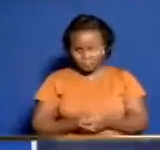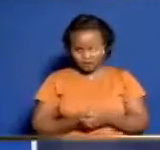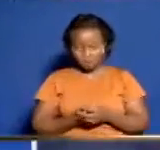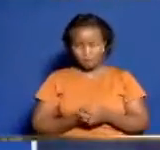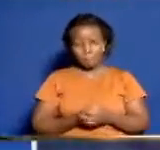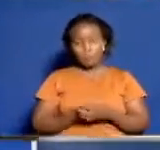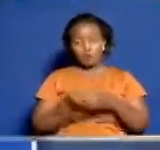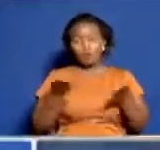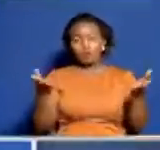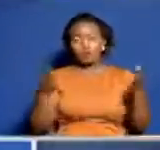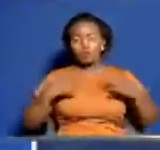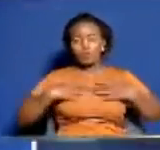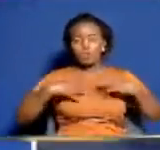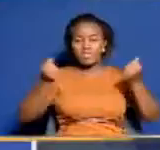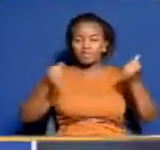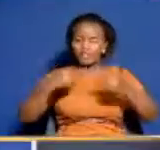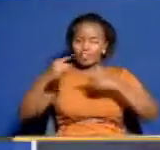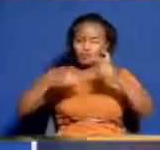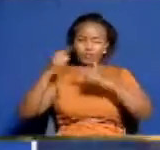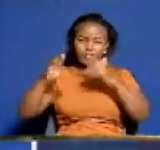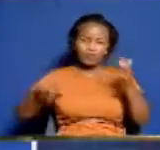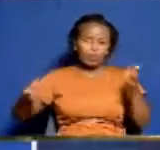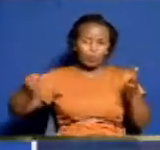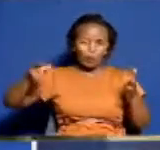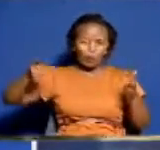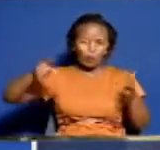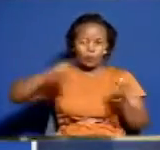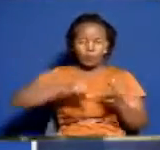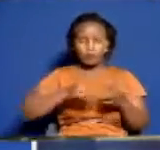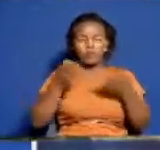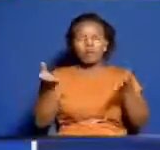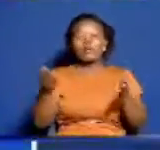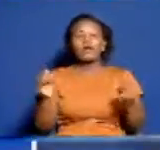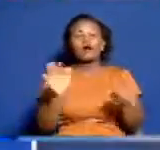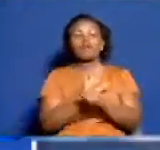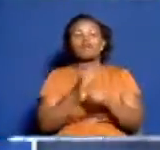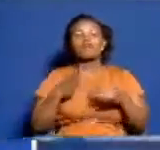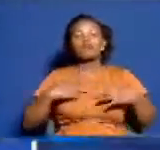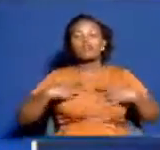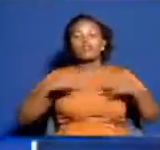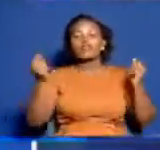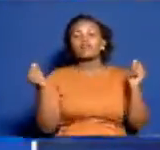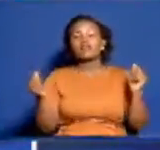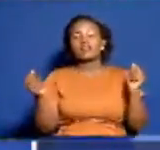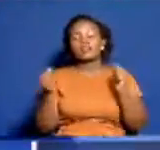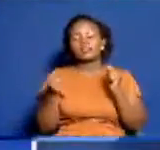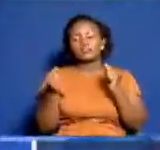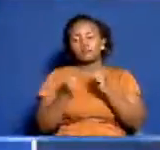recoveries increasing in the recent weeks, and total recoveries now standing at